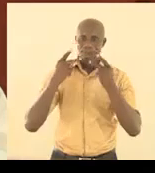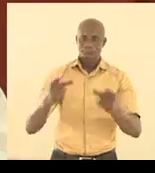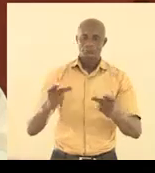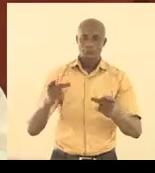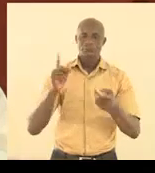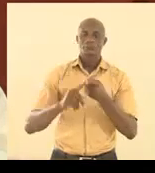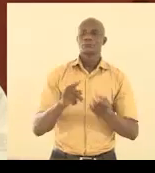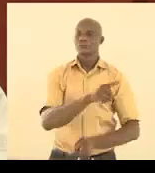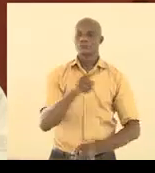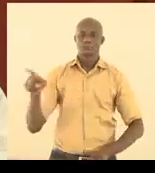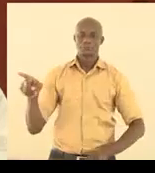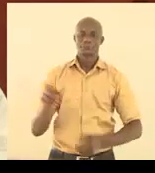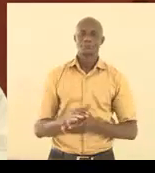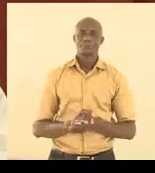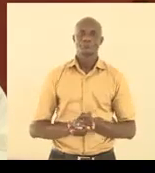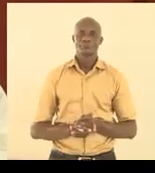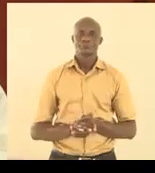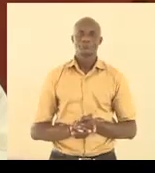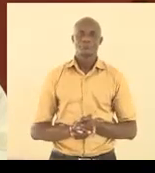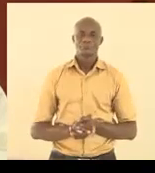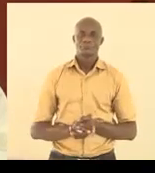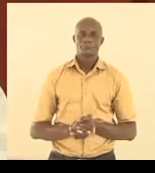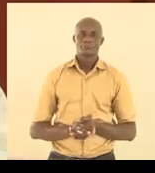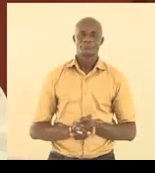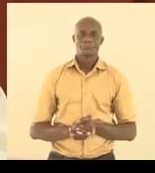"Peace to you."